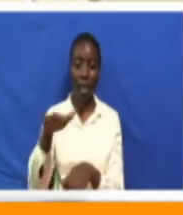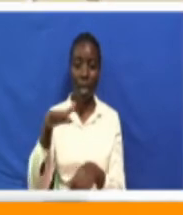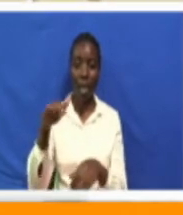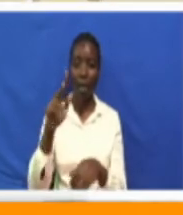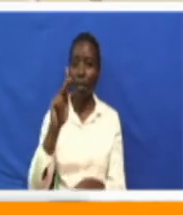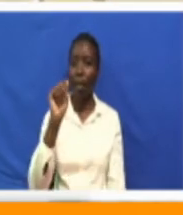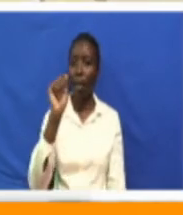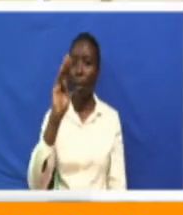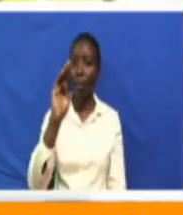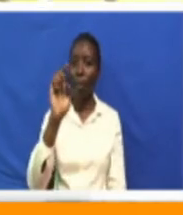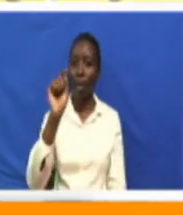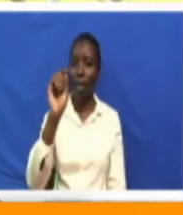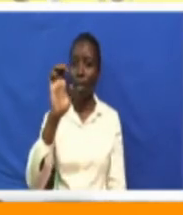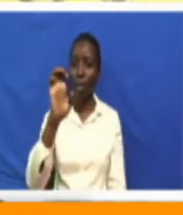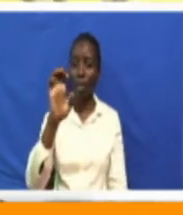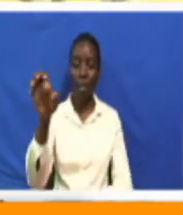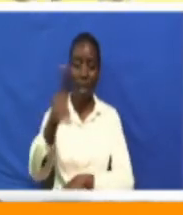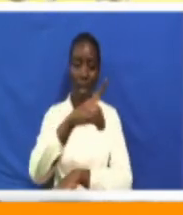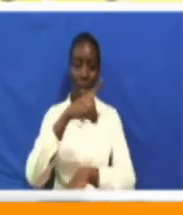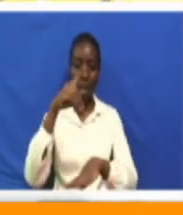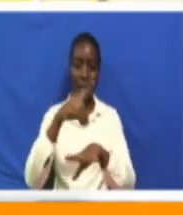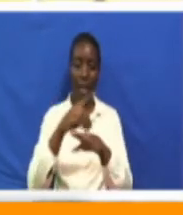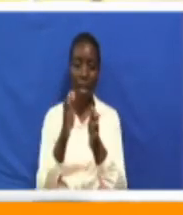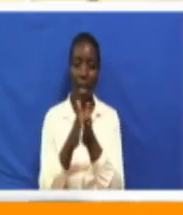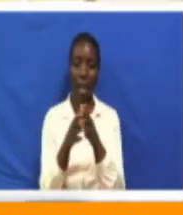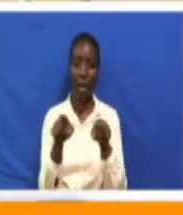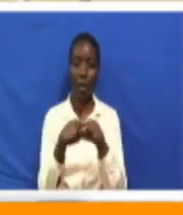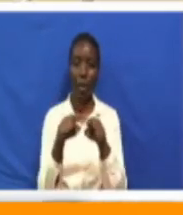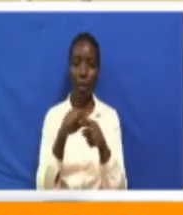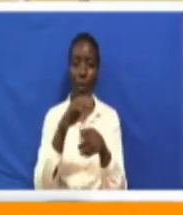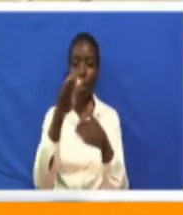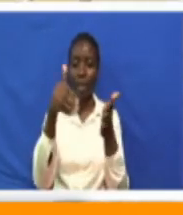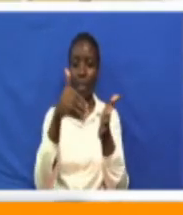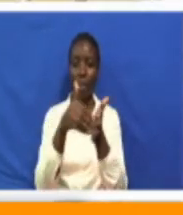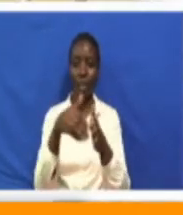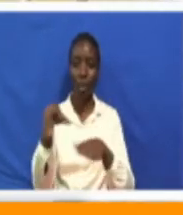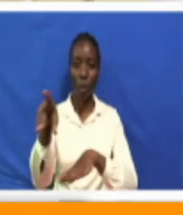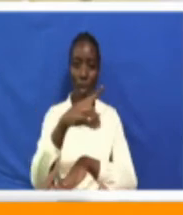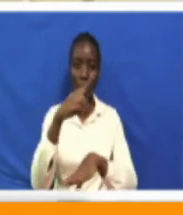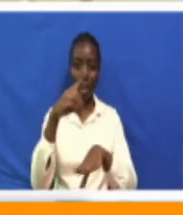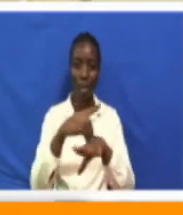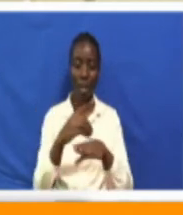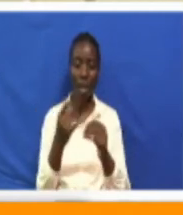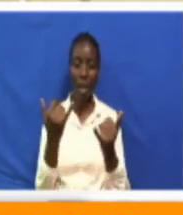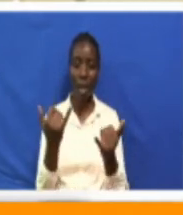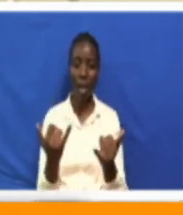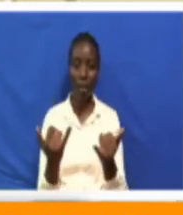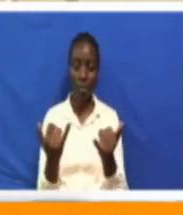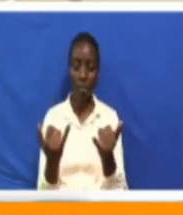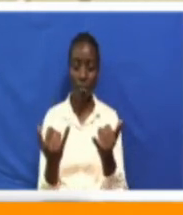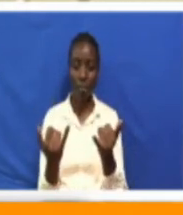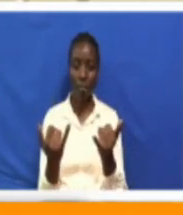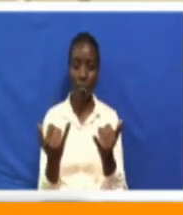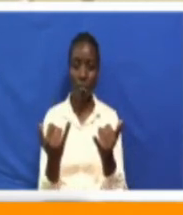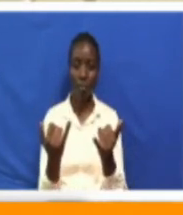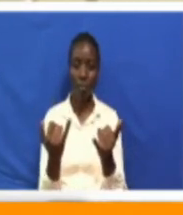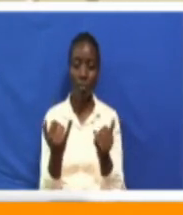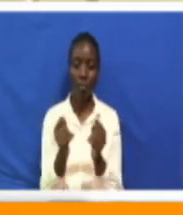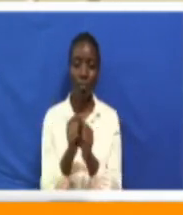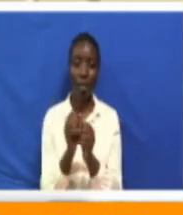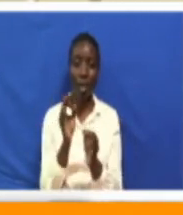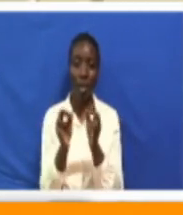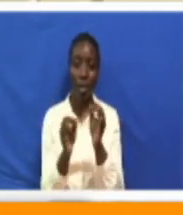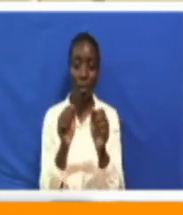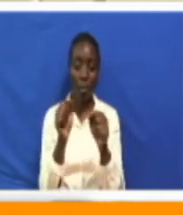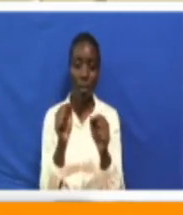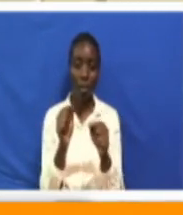of gabetic scenery dinary and Central ordinary is immense and if utilized well